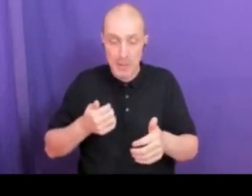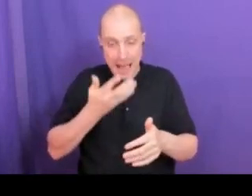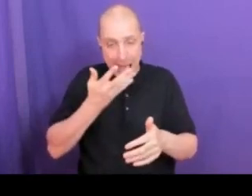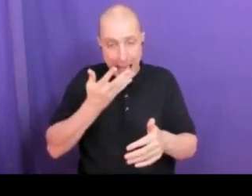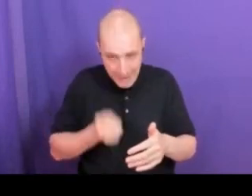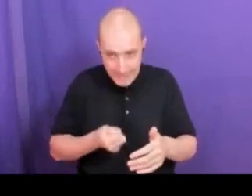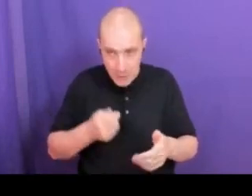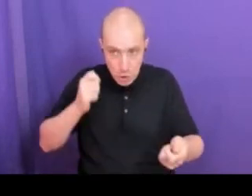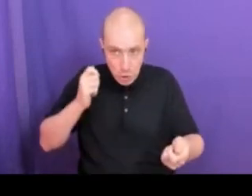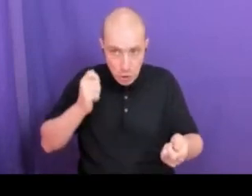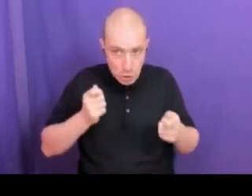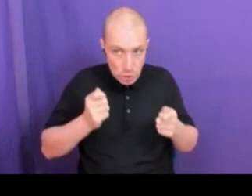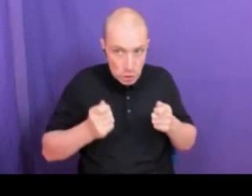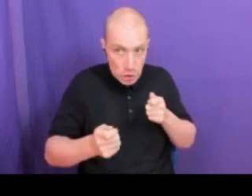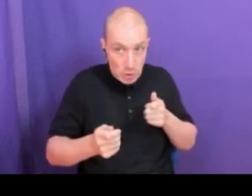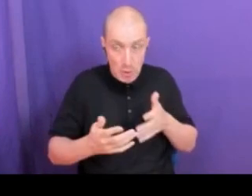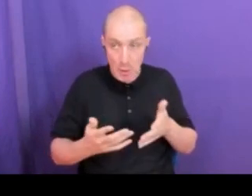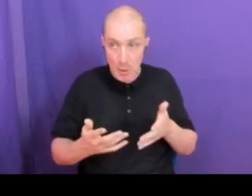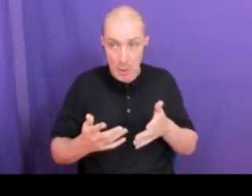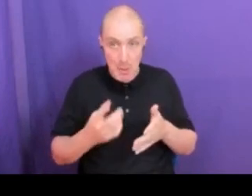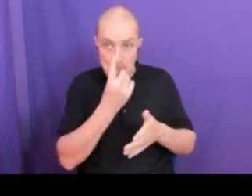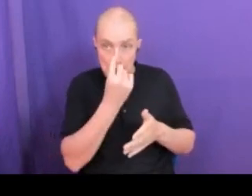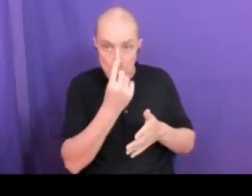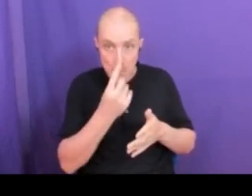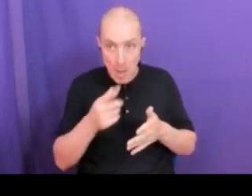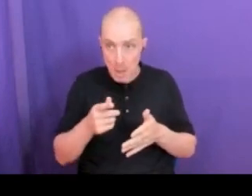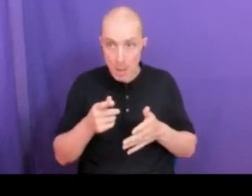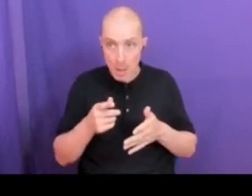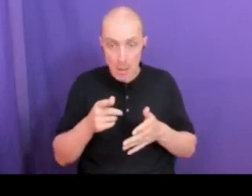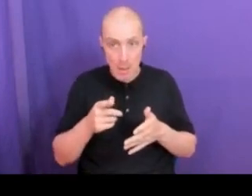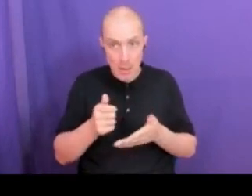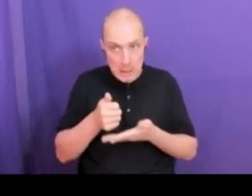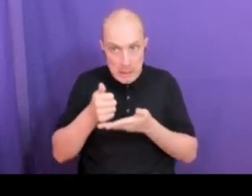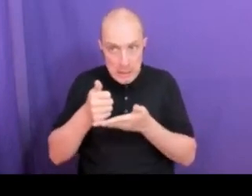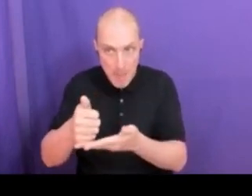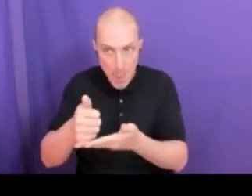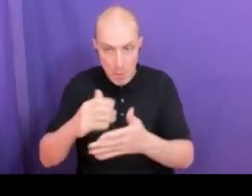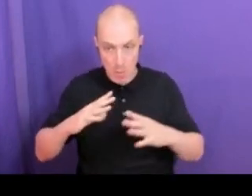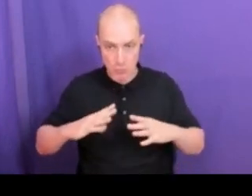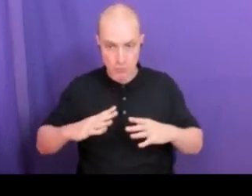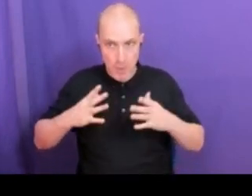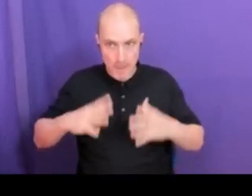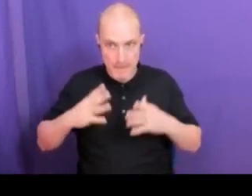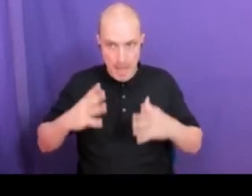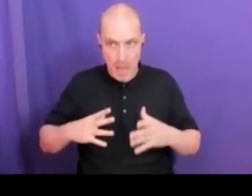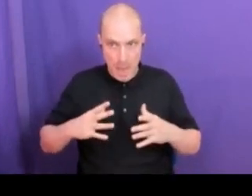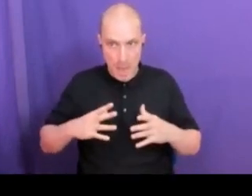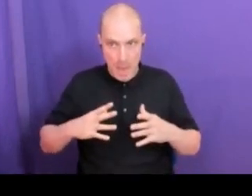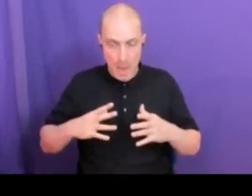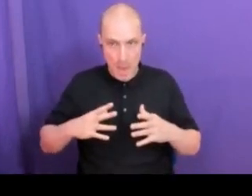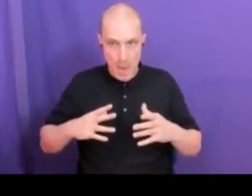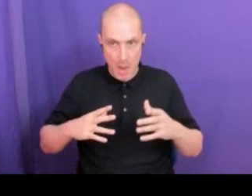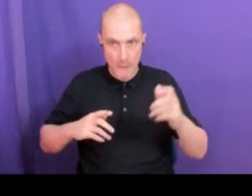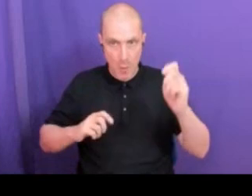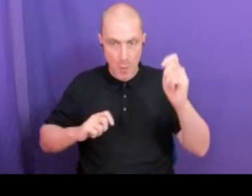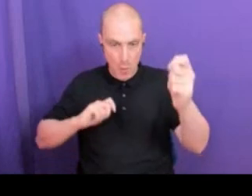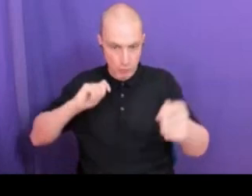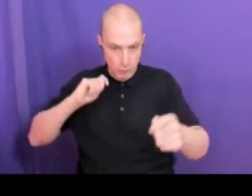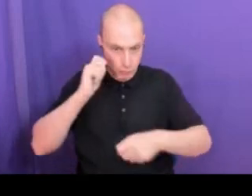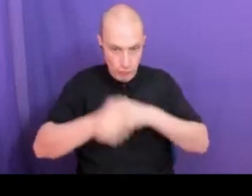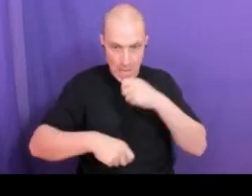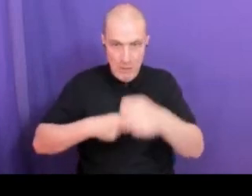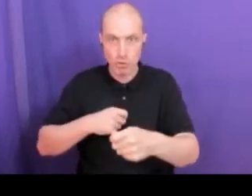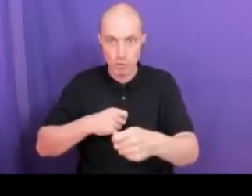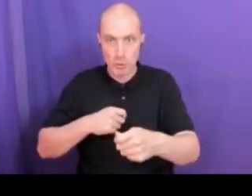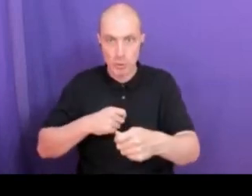support better through that transition, and thinking about also the tailored aspect of that as well that Anna hinted. Yeah, fantastic. No, it's